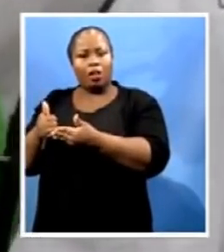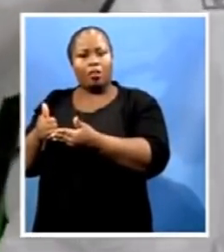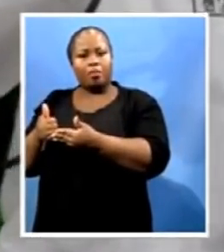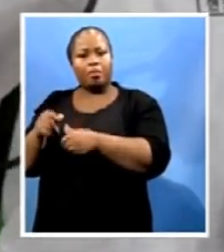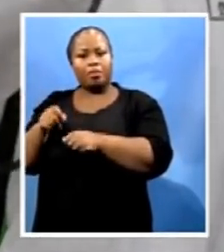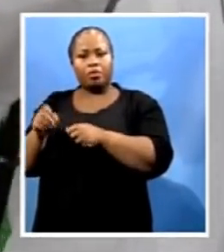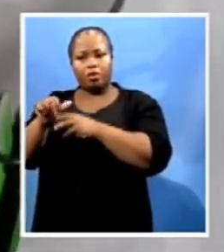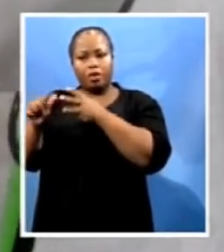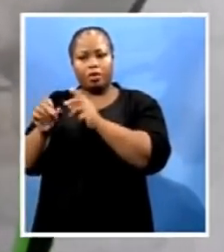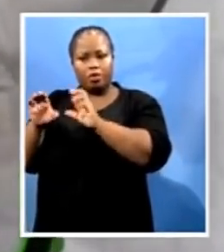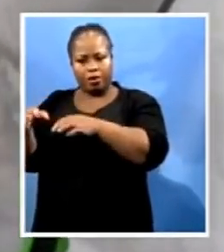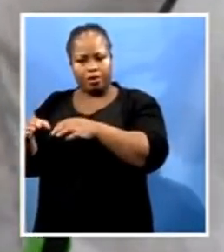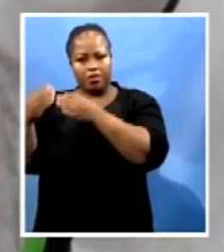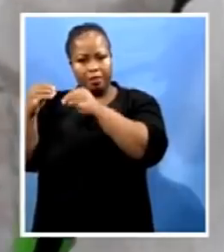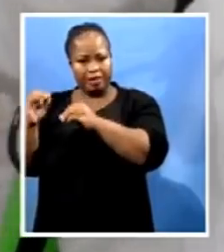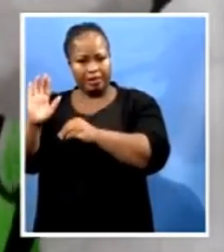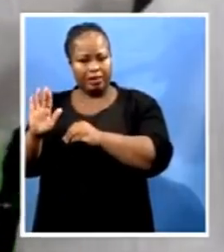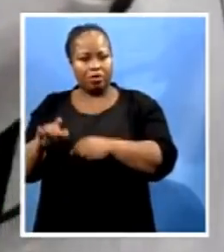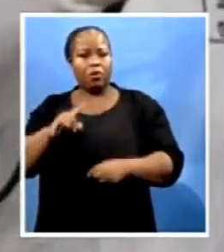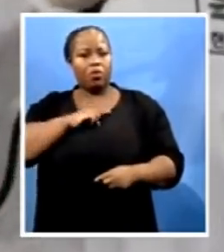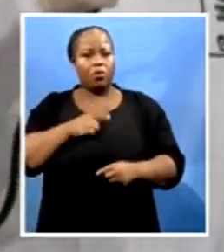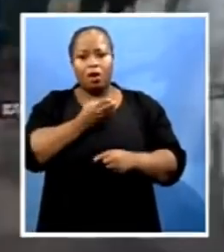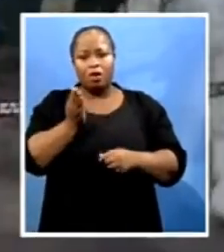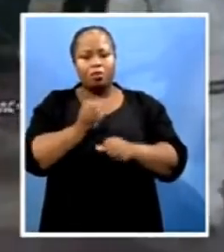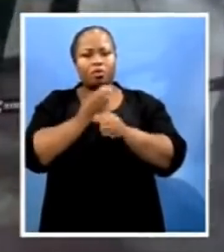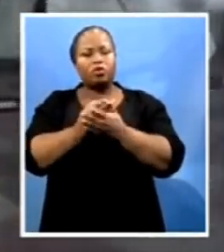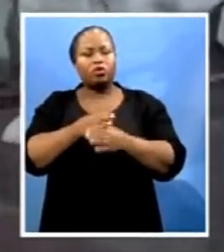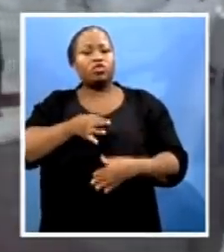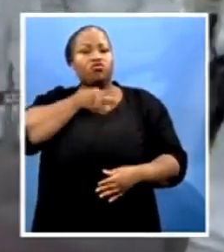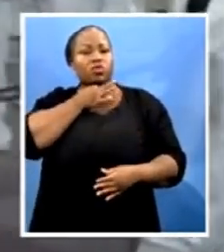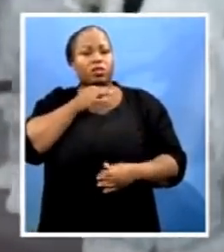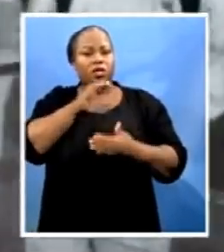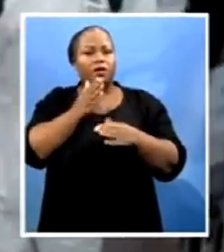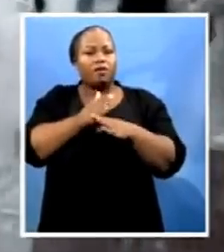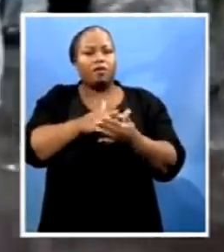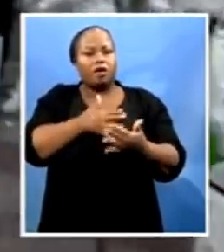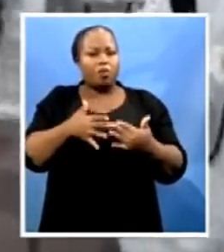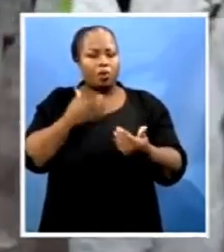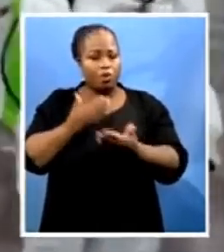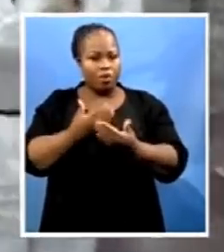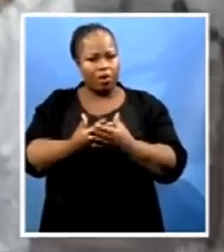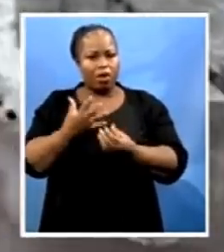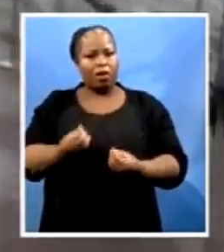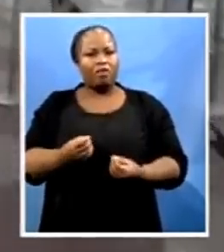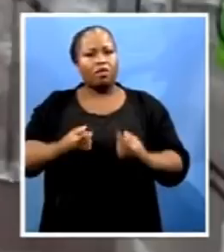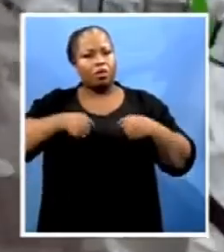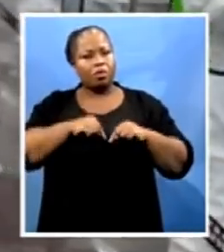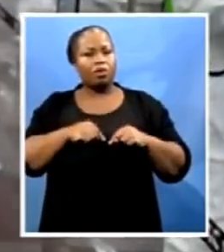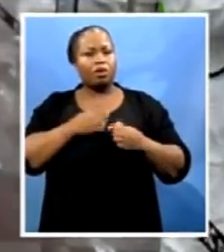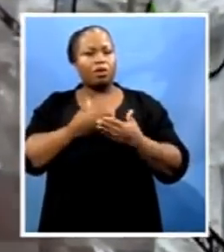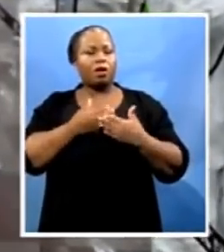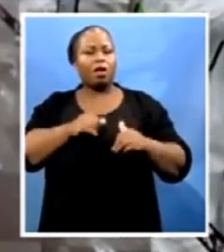controls, and risk frameworks in place that enable us to account at absolutely each step of the way.